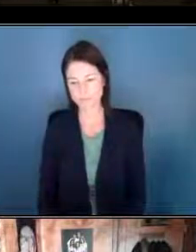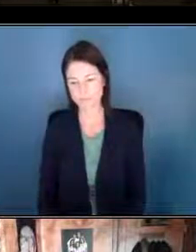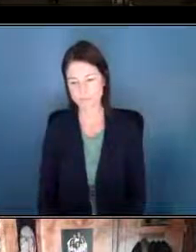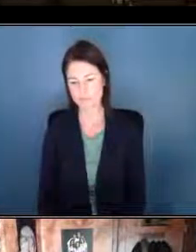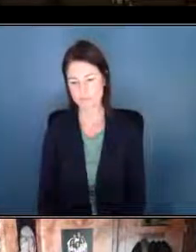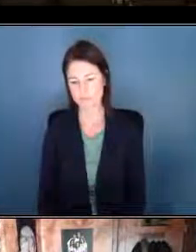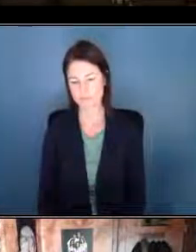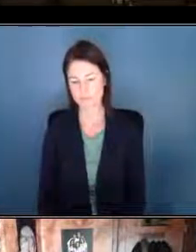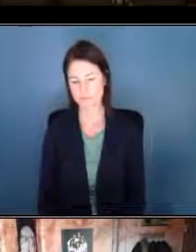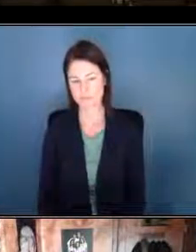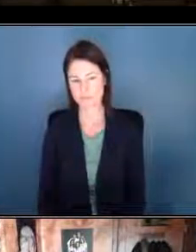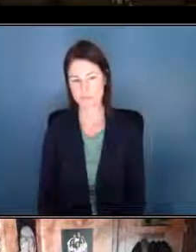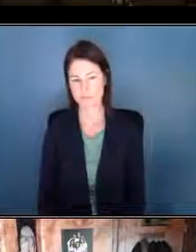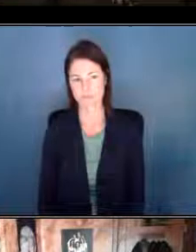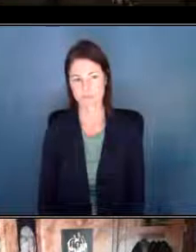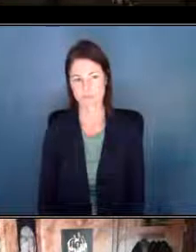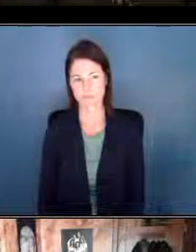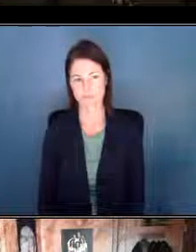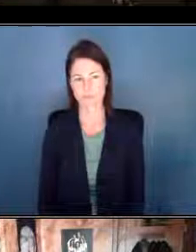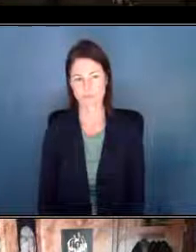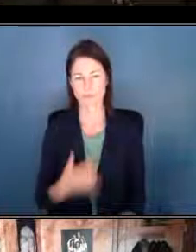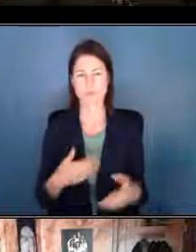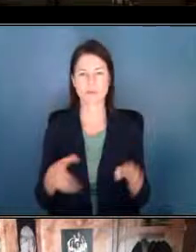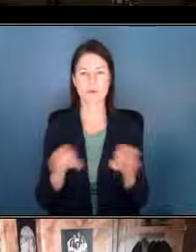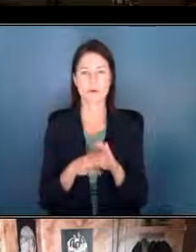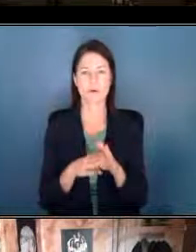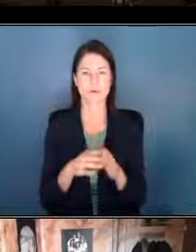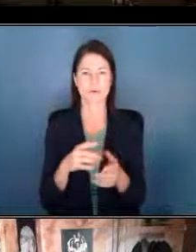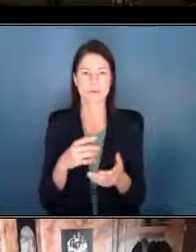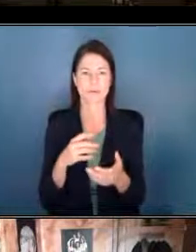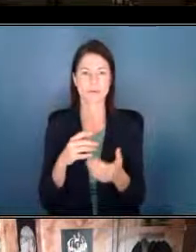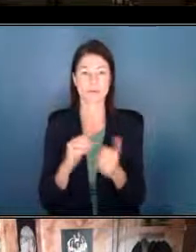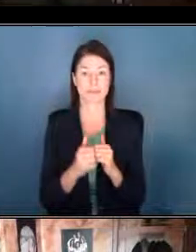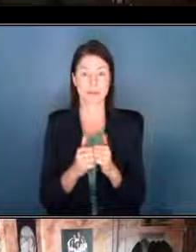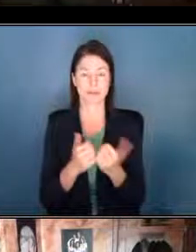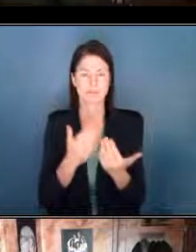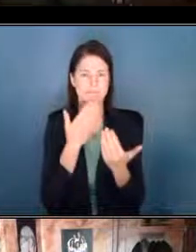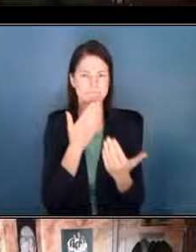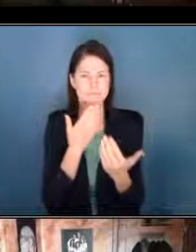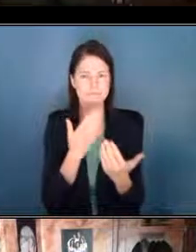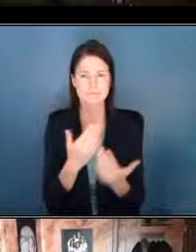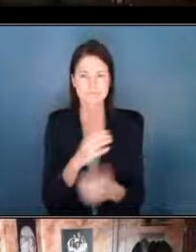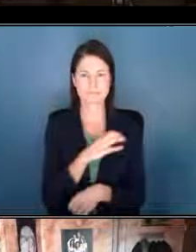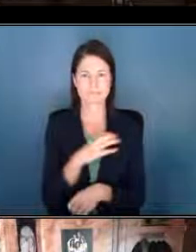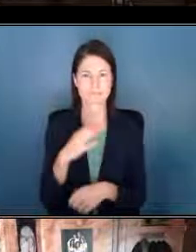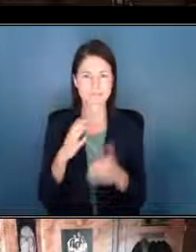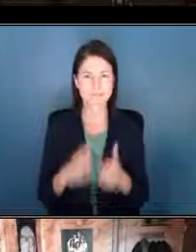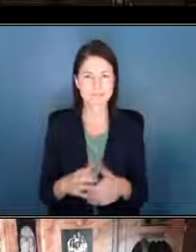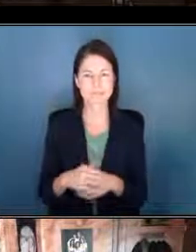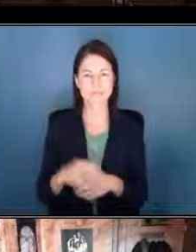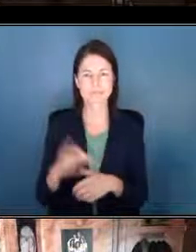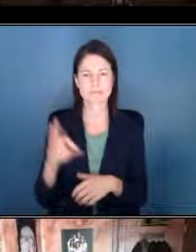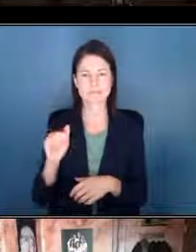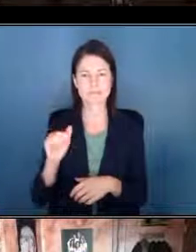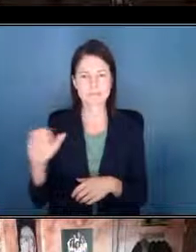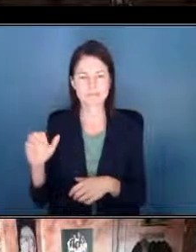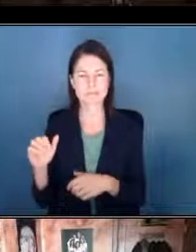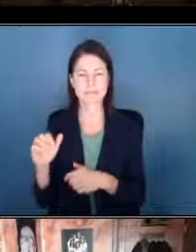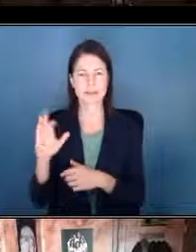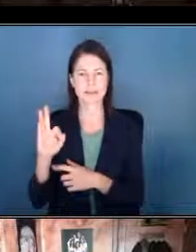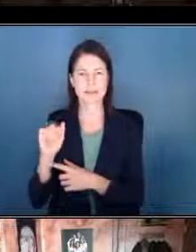extending my sincere appreciation to Commission staff, FAA, and our community of airports for their longstanding commitment, partnership,